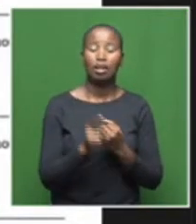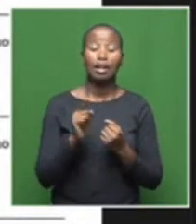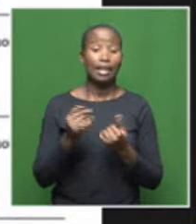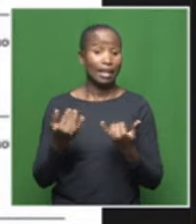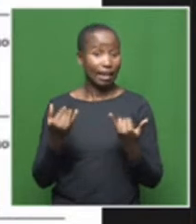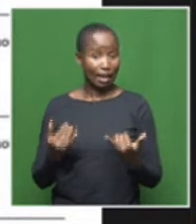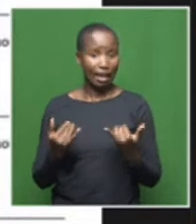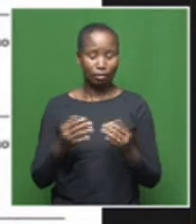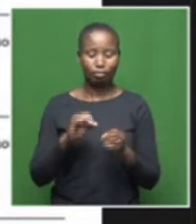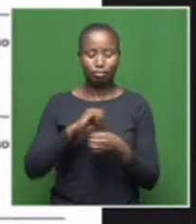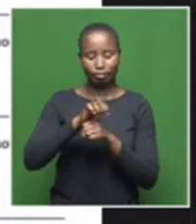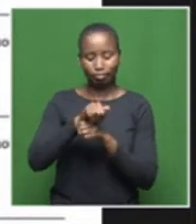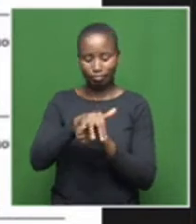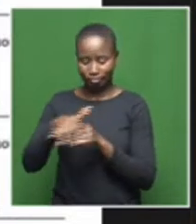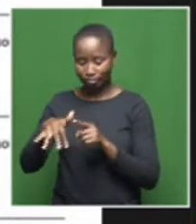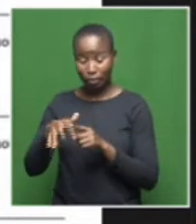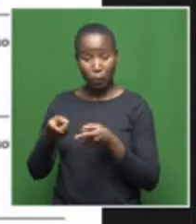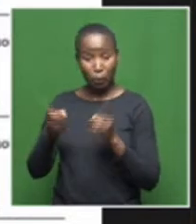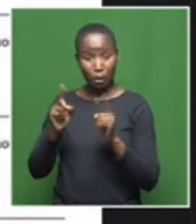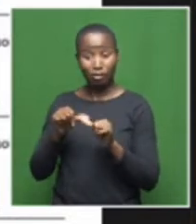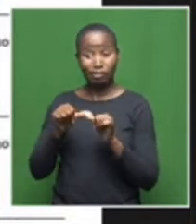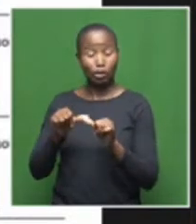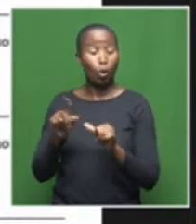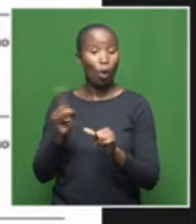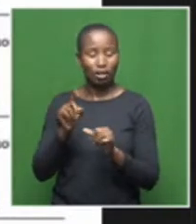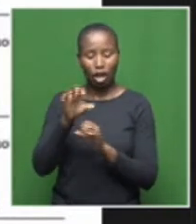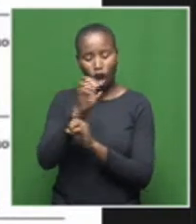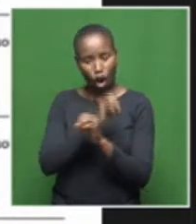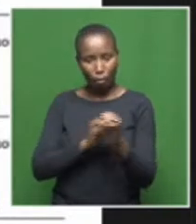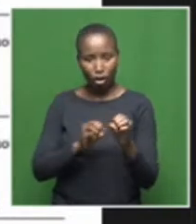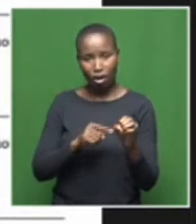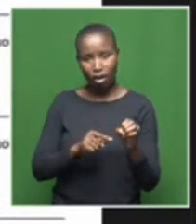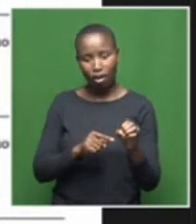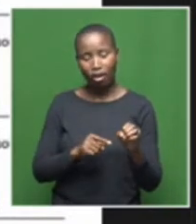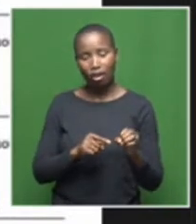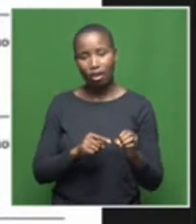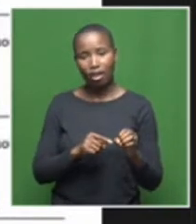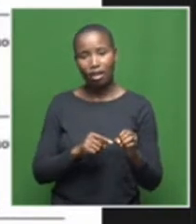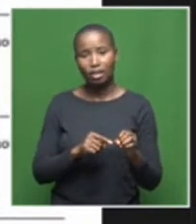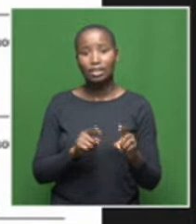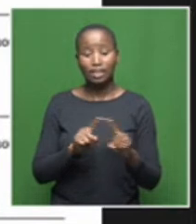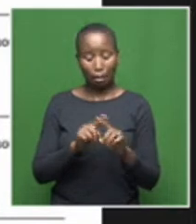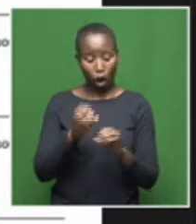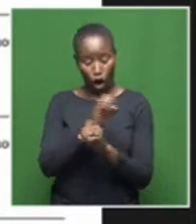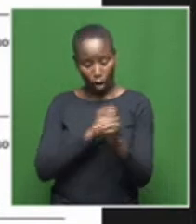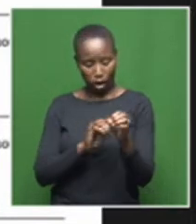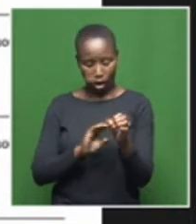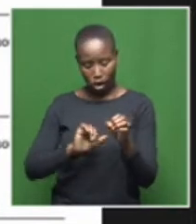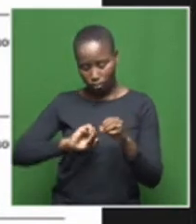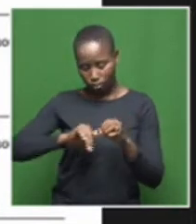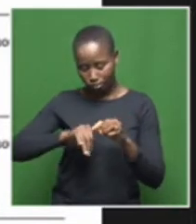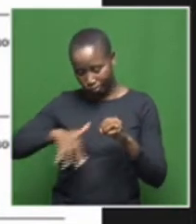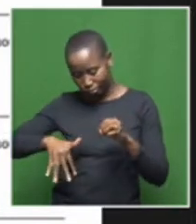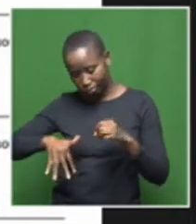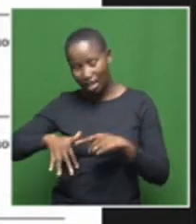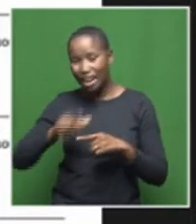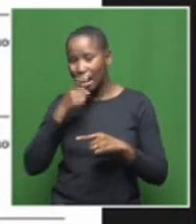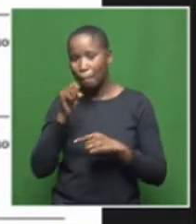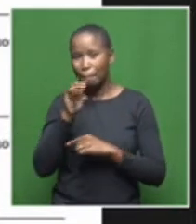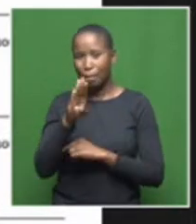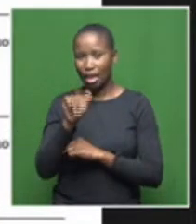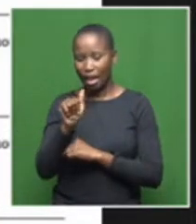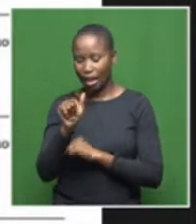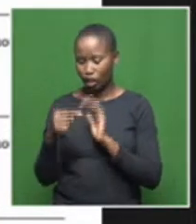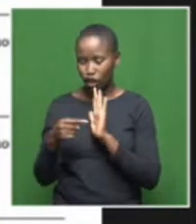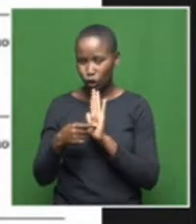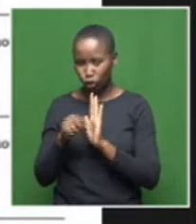also remains the Omicron, although there is also a sub-variant of the Omicron called BA.2,